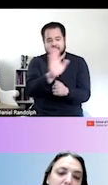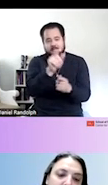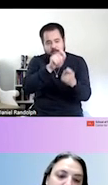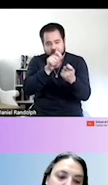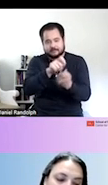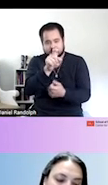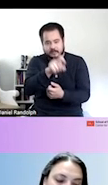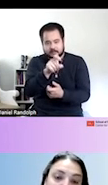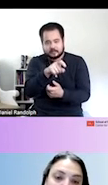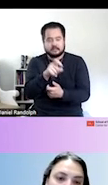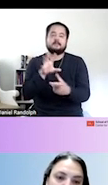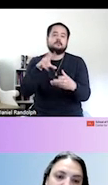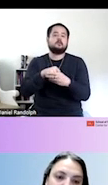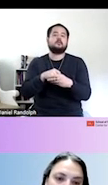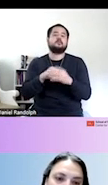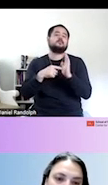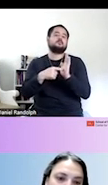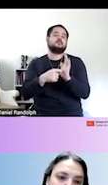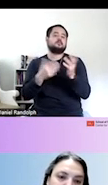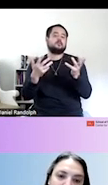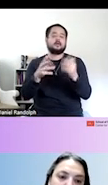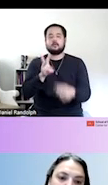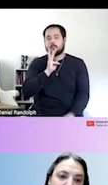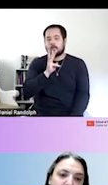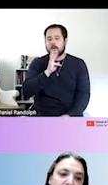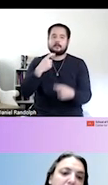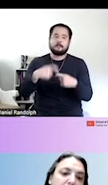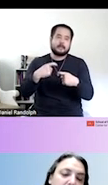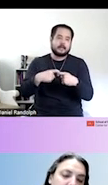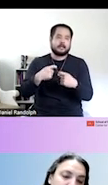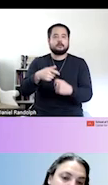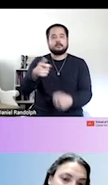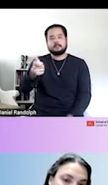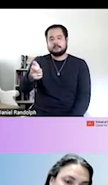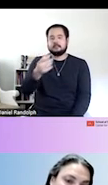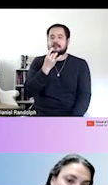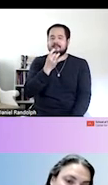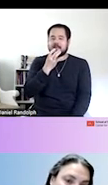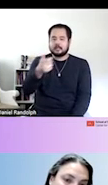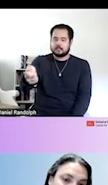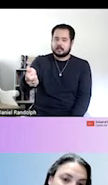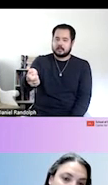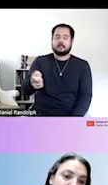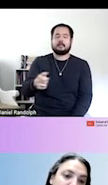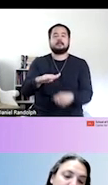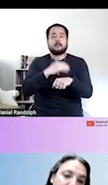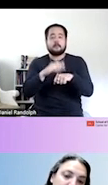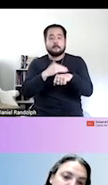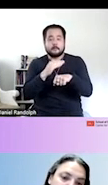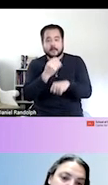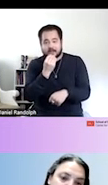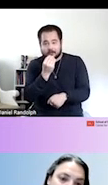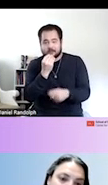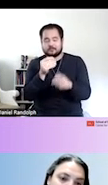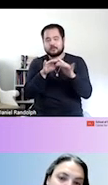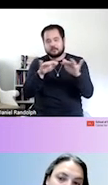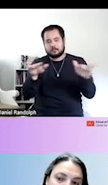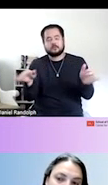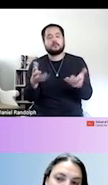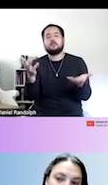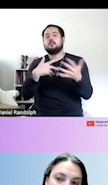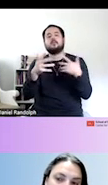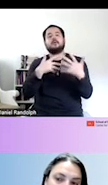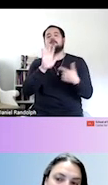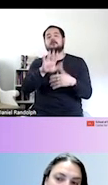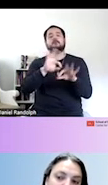flashlights, medication for anyone in the family, pet food, depending on your family needs. And then we want to drill down, and what I'm going